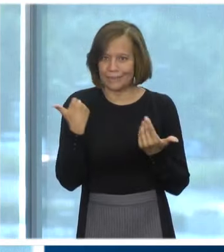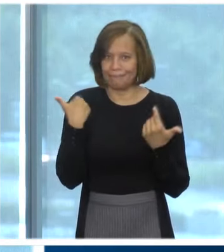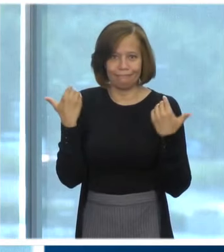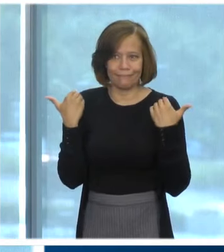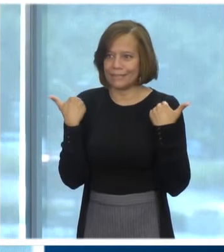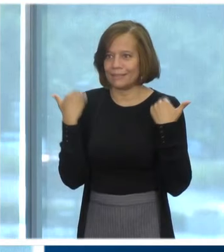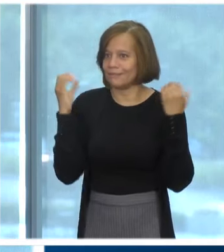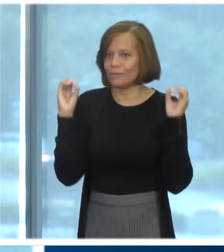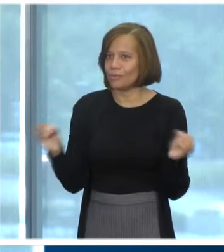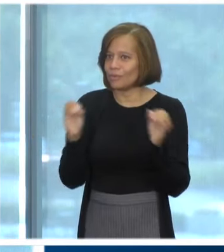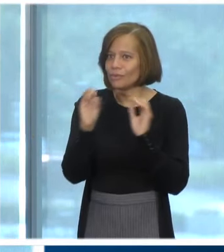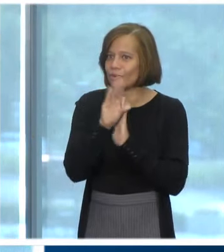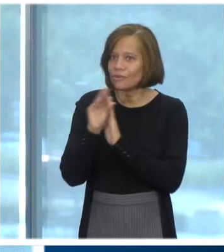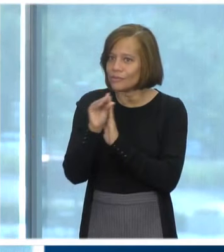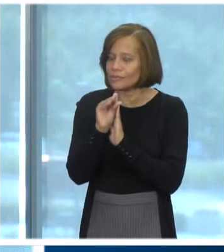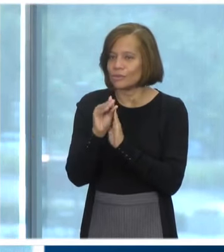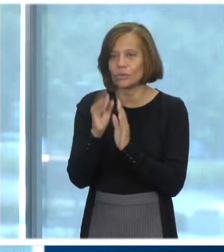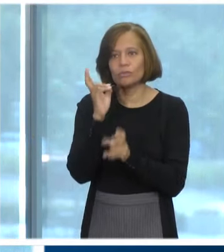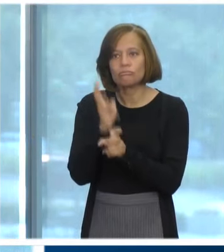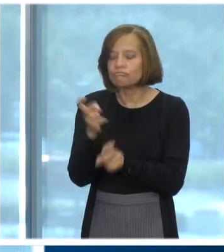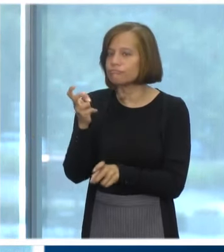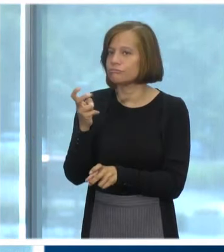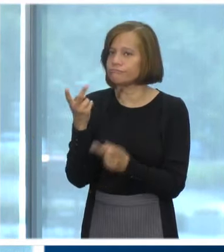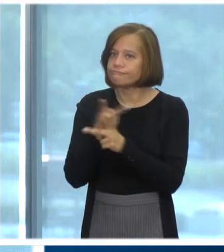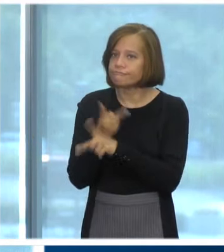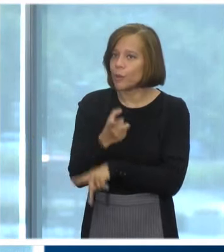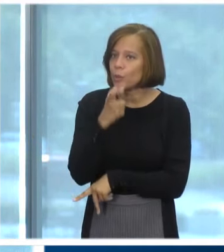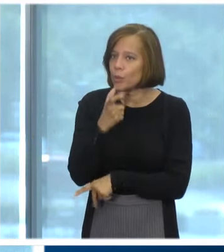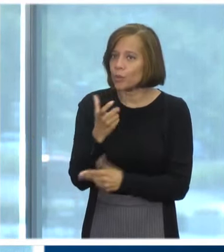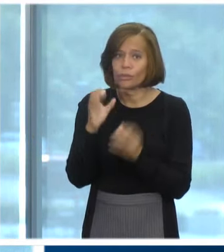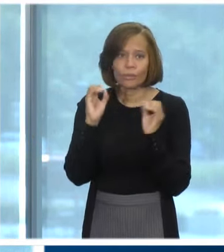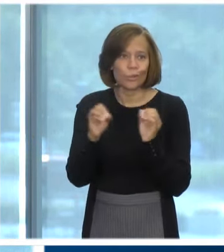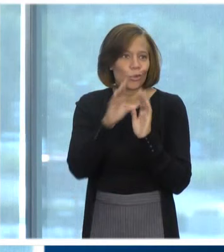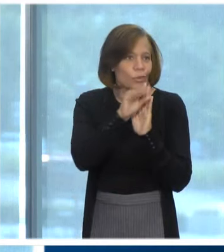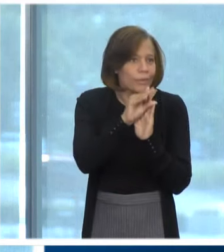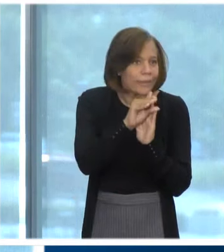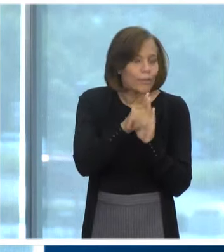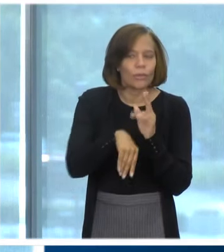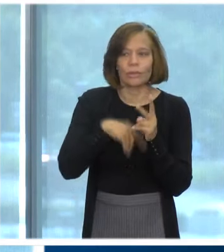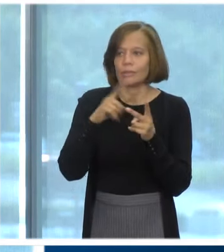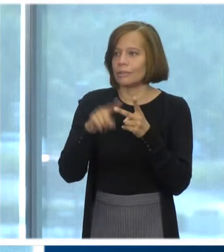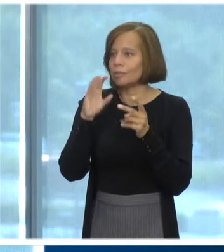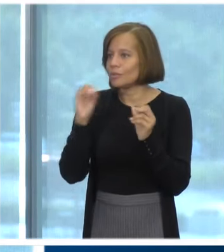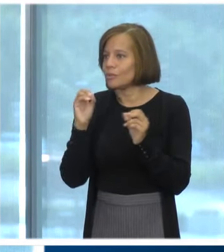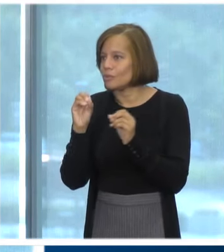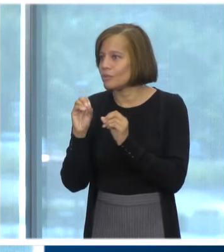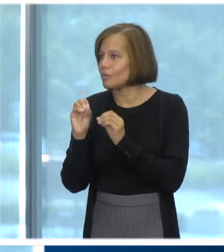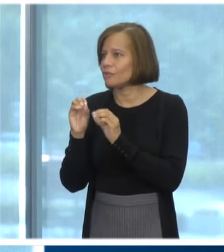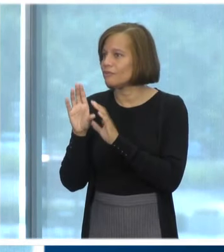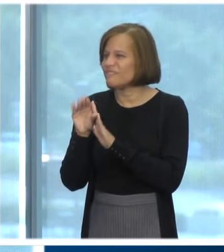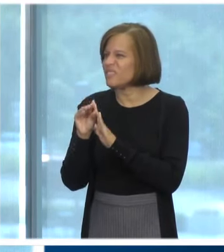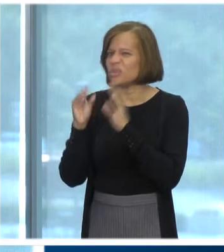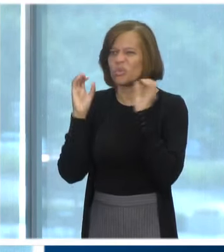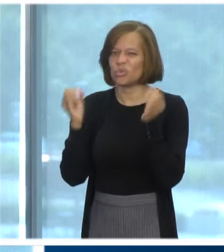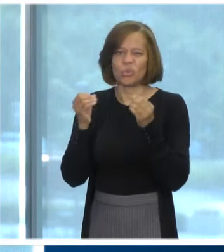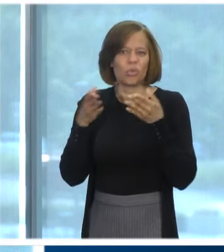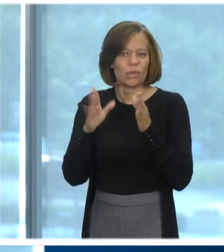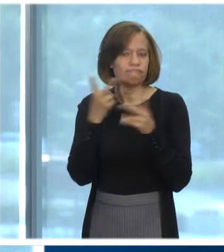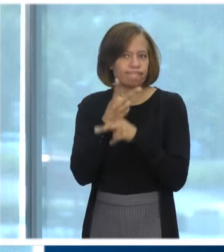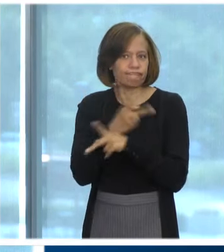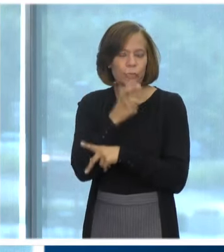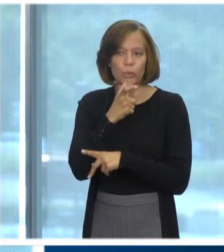significantly more difficult yet again. When there are no cameras from the officers, there's no video. The best video that